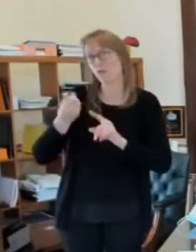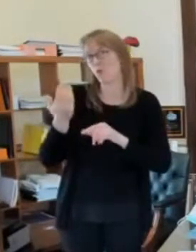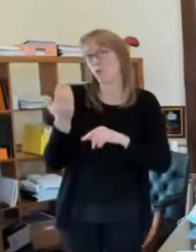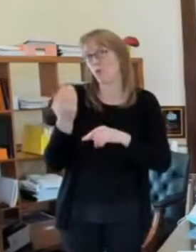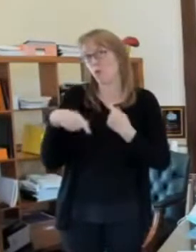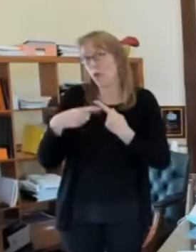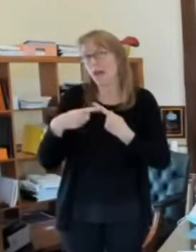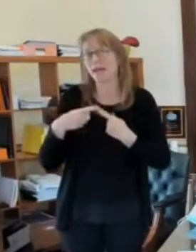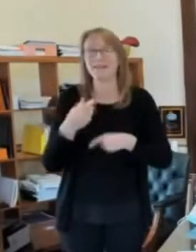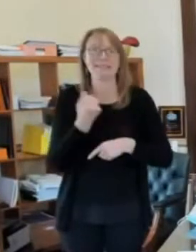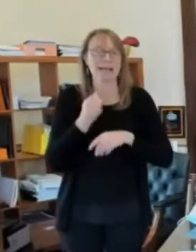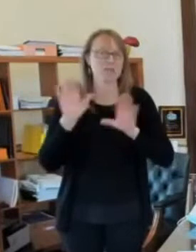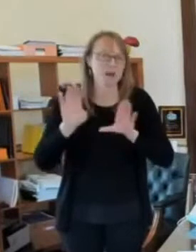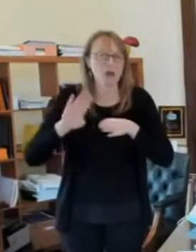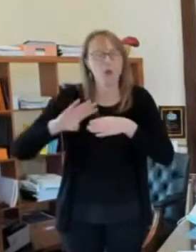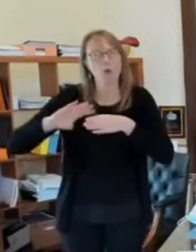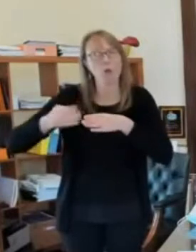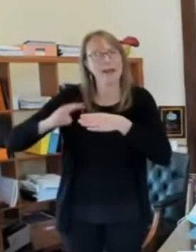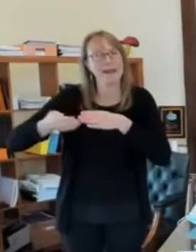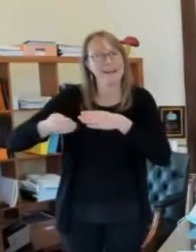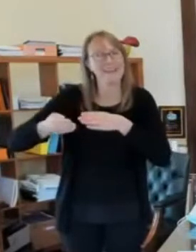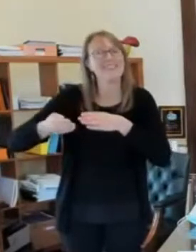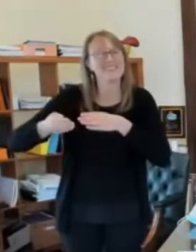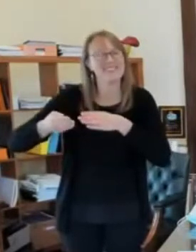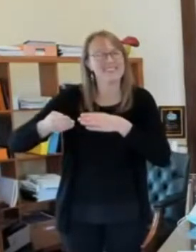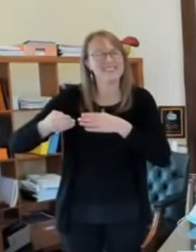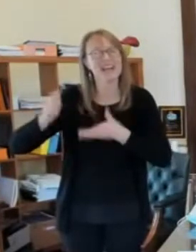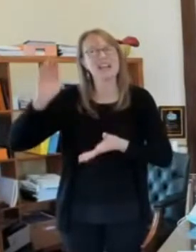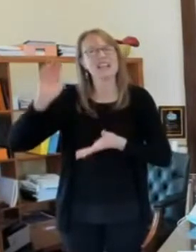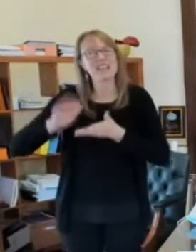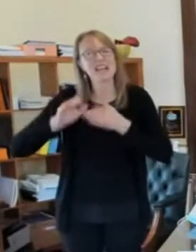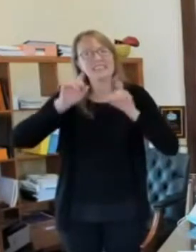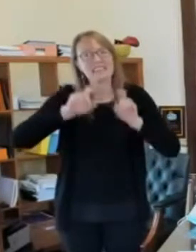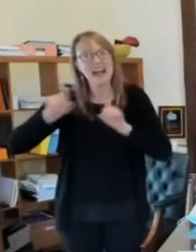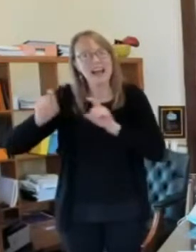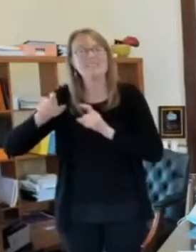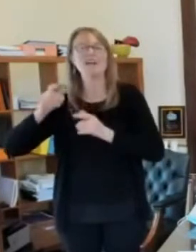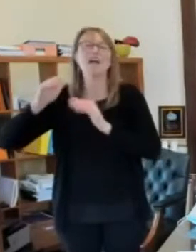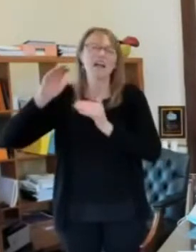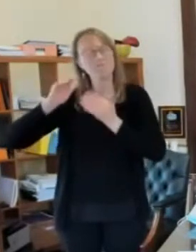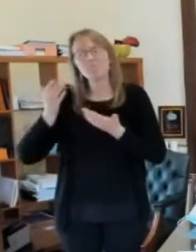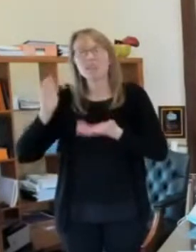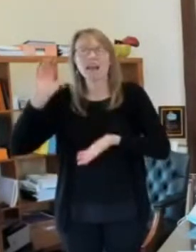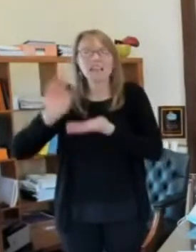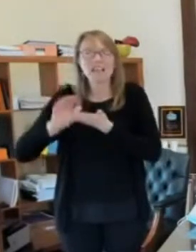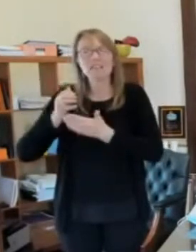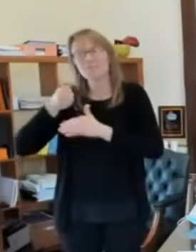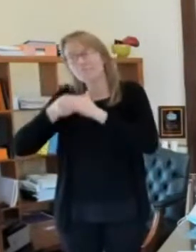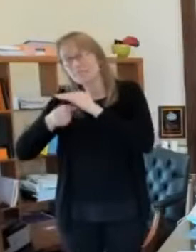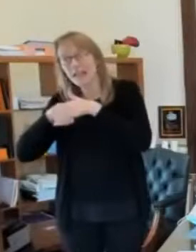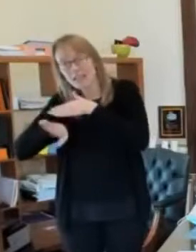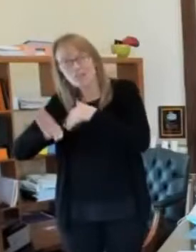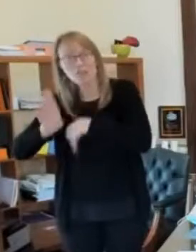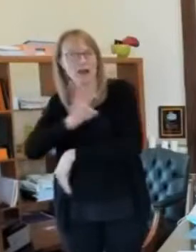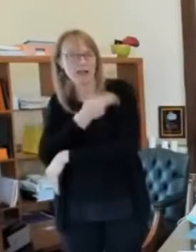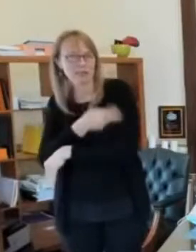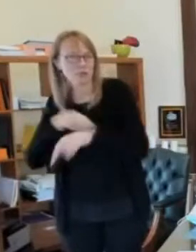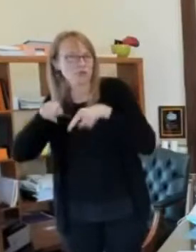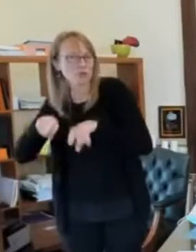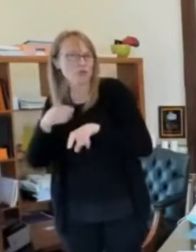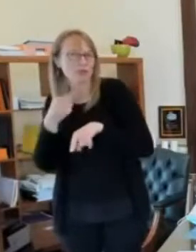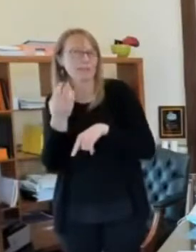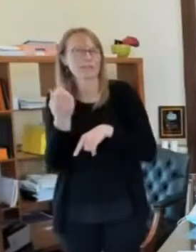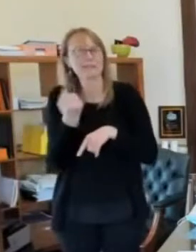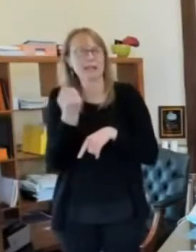tested on the weekends as they are during the week. And 190 129 people